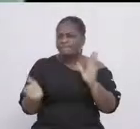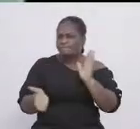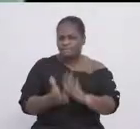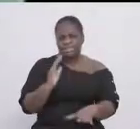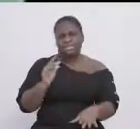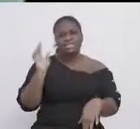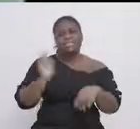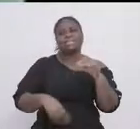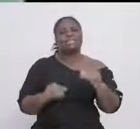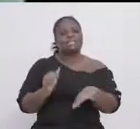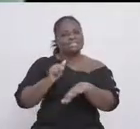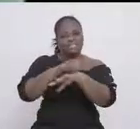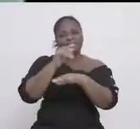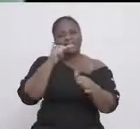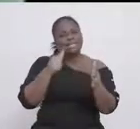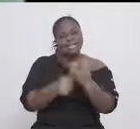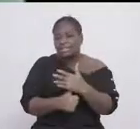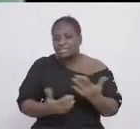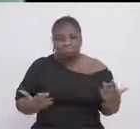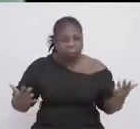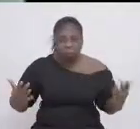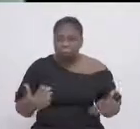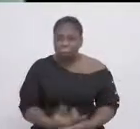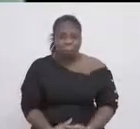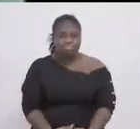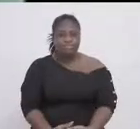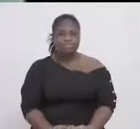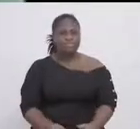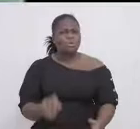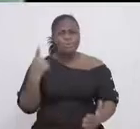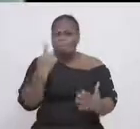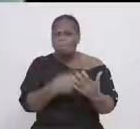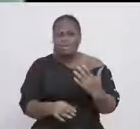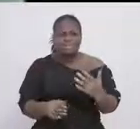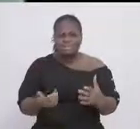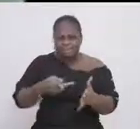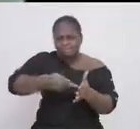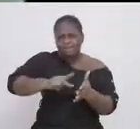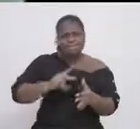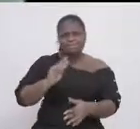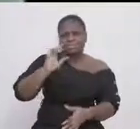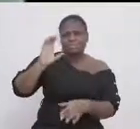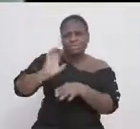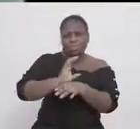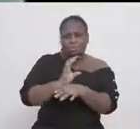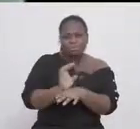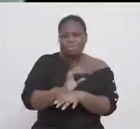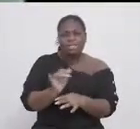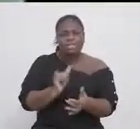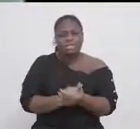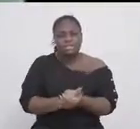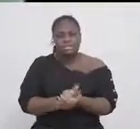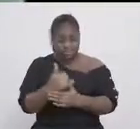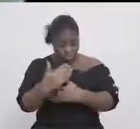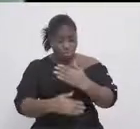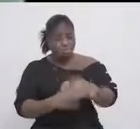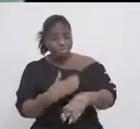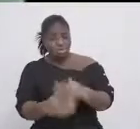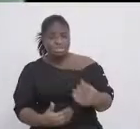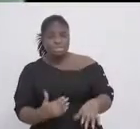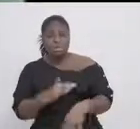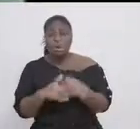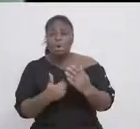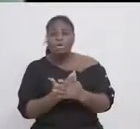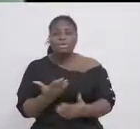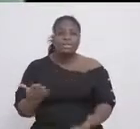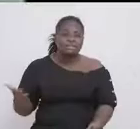email, to my, and when I write, and when I write, and when I write, and when I write, and when I write, and when I write, and when I write, and when I write, and when I write, and when I